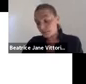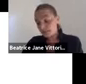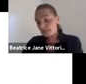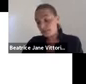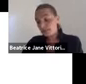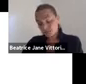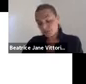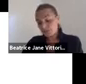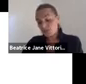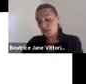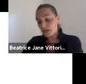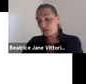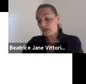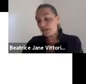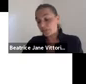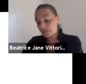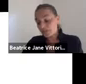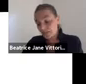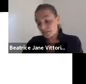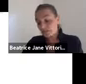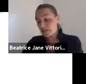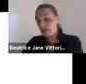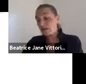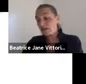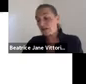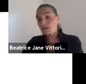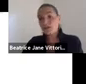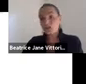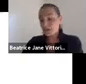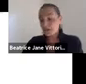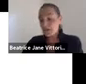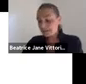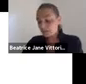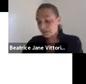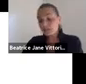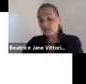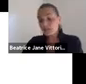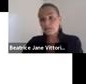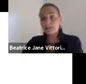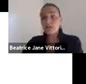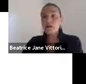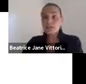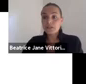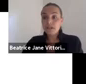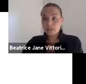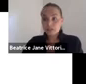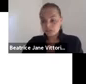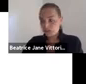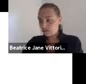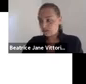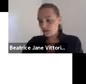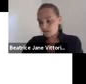commonly women in early childhood education, as professionals, and of education as a place for the development of the